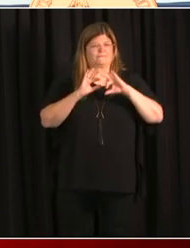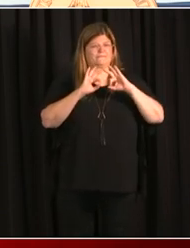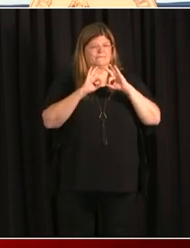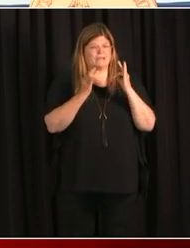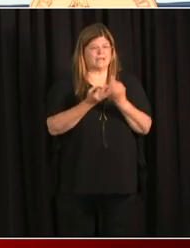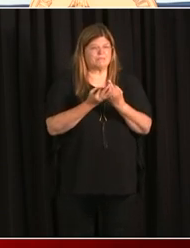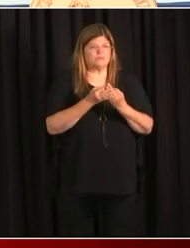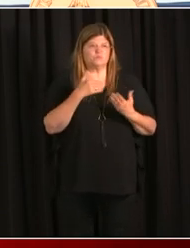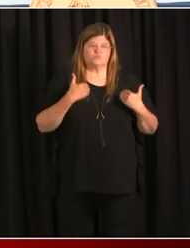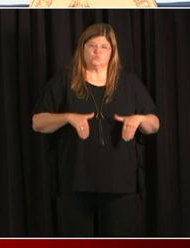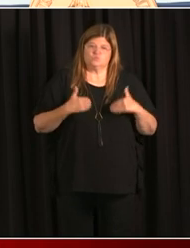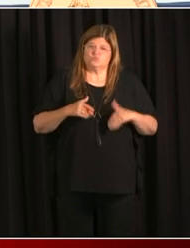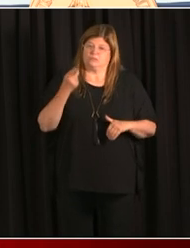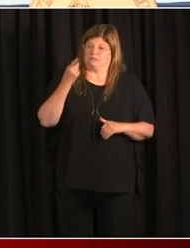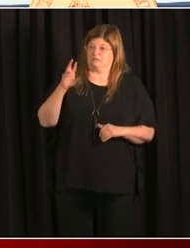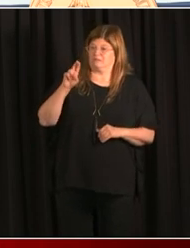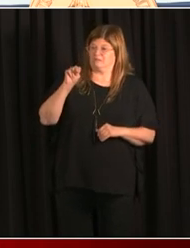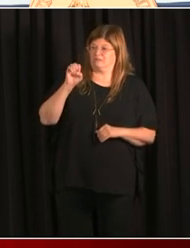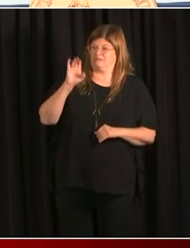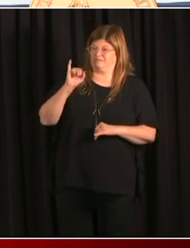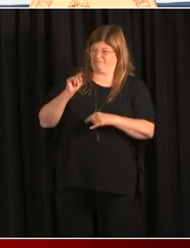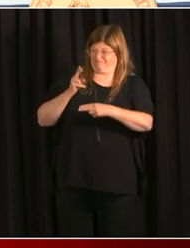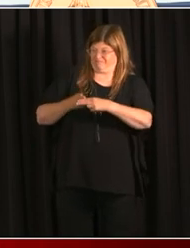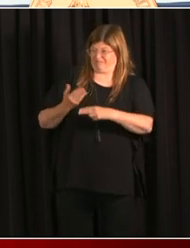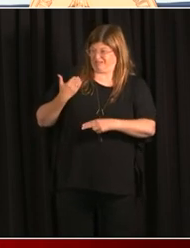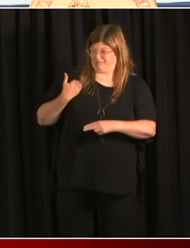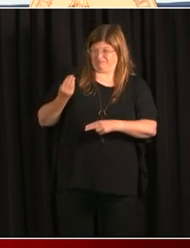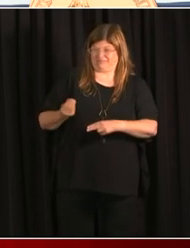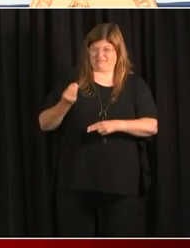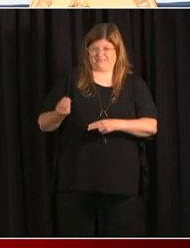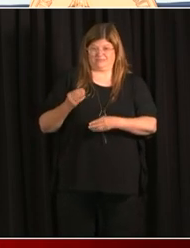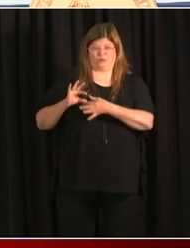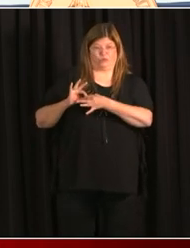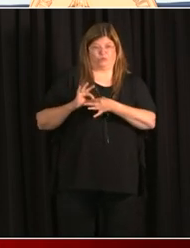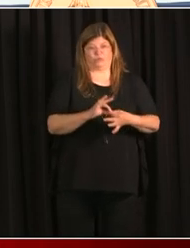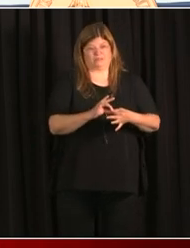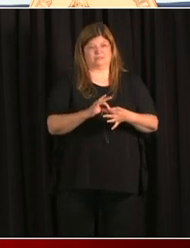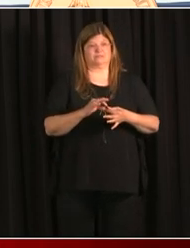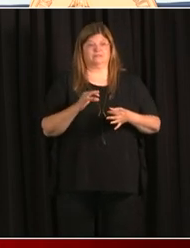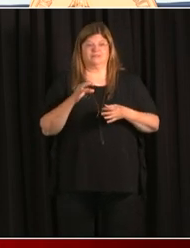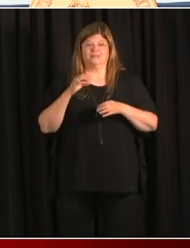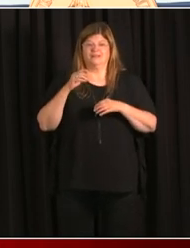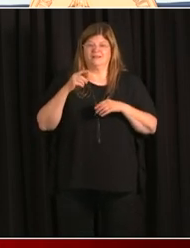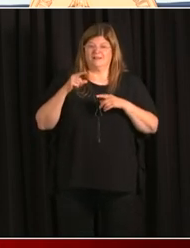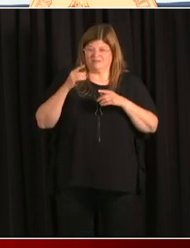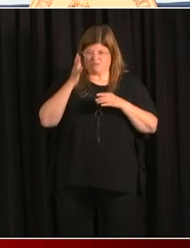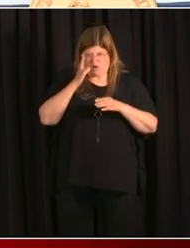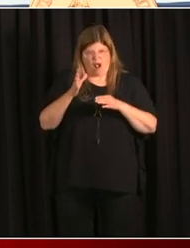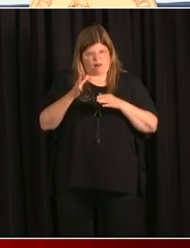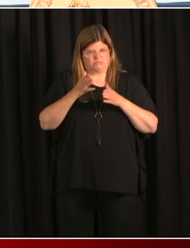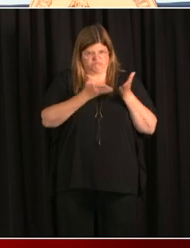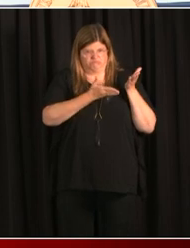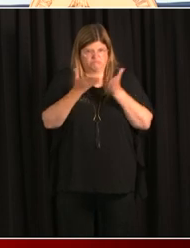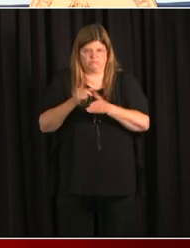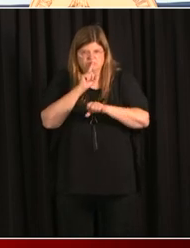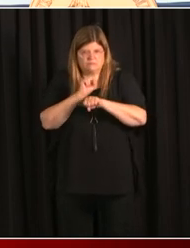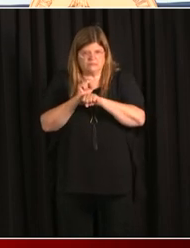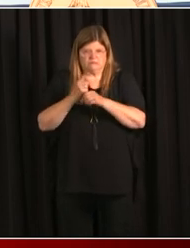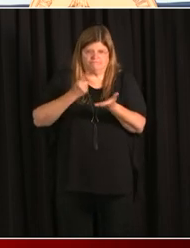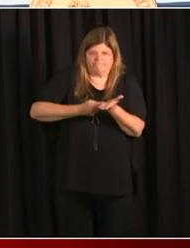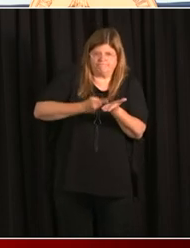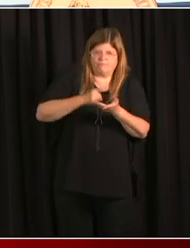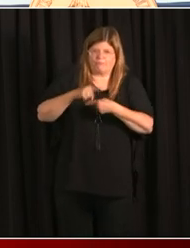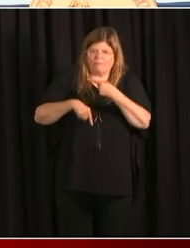Dr. Nesbitt mentioned on Monday, next week we will be talking more about some of the mental and behavioral